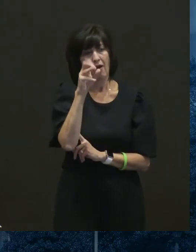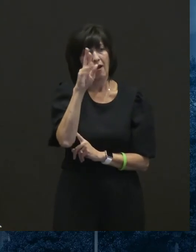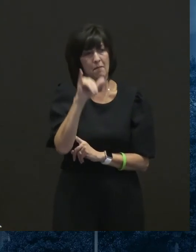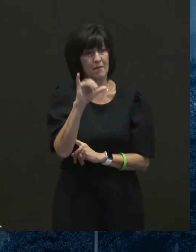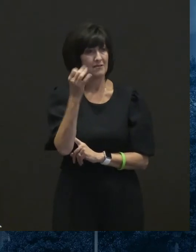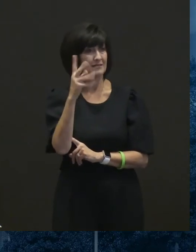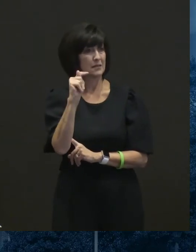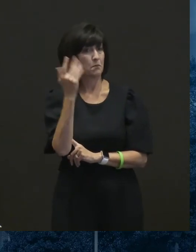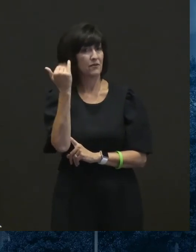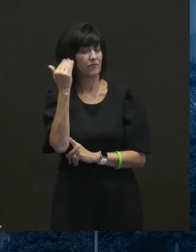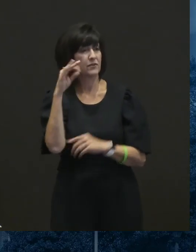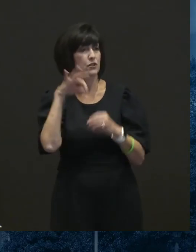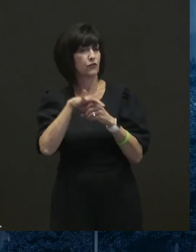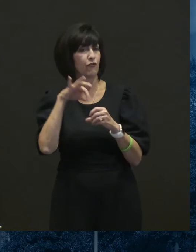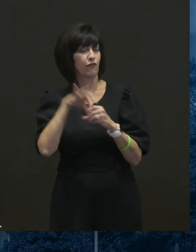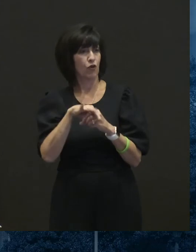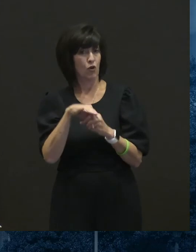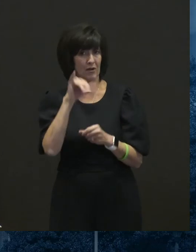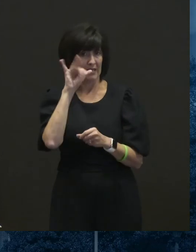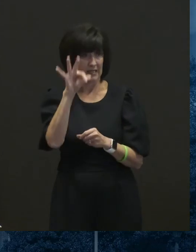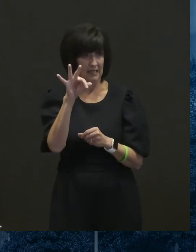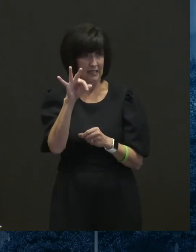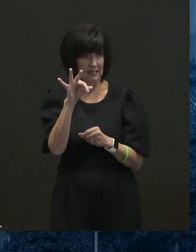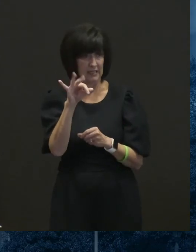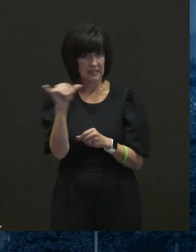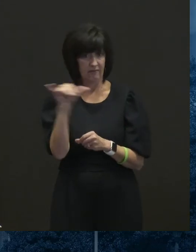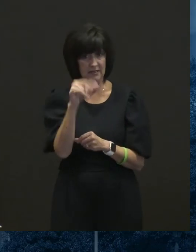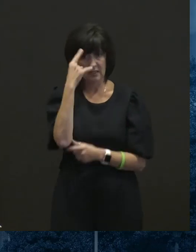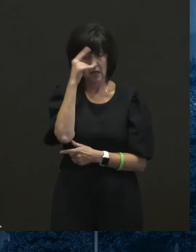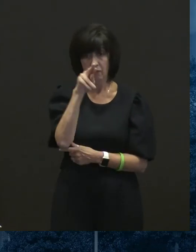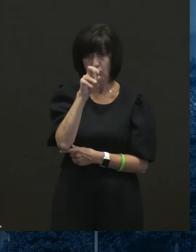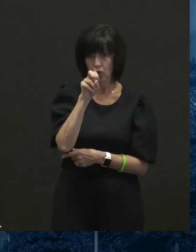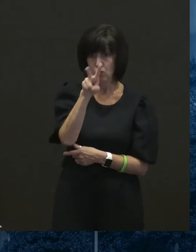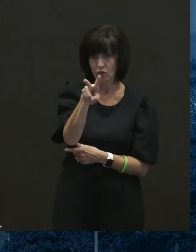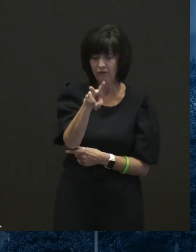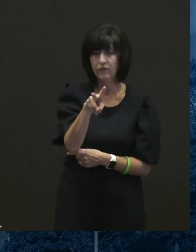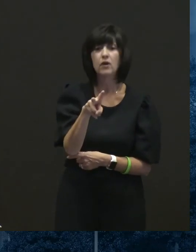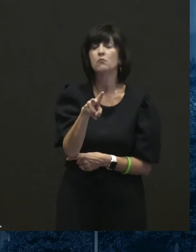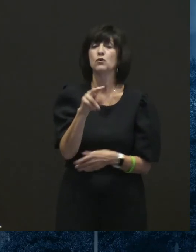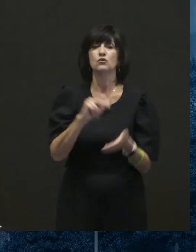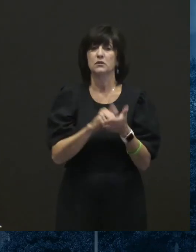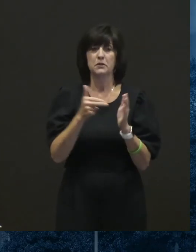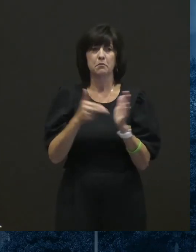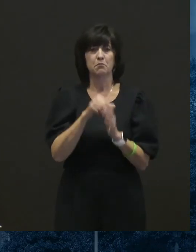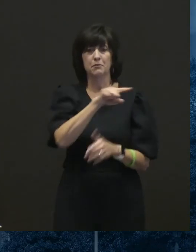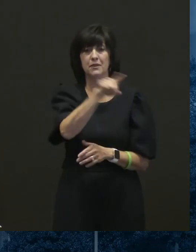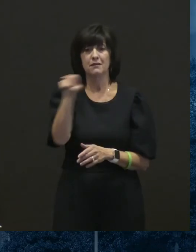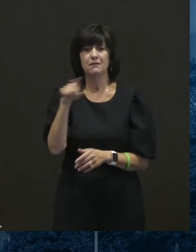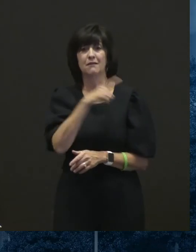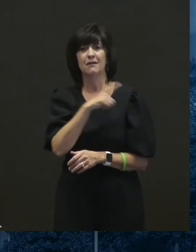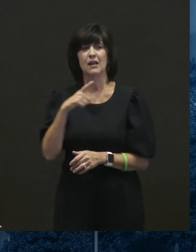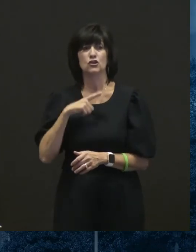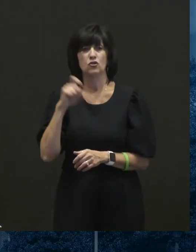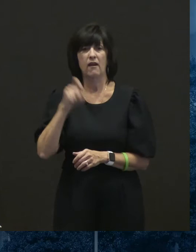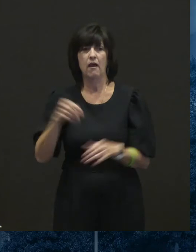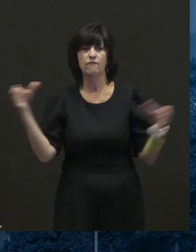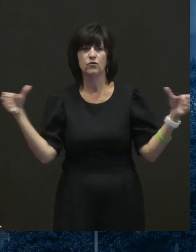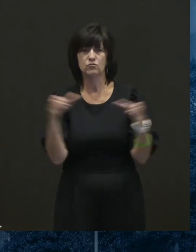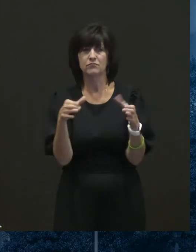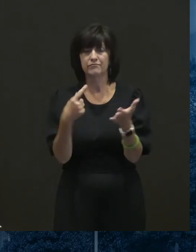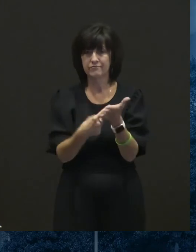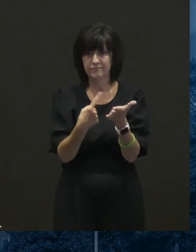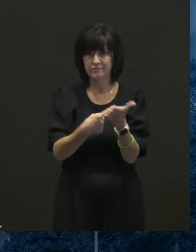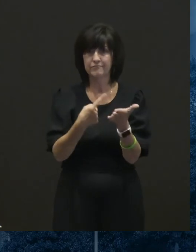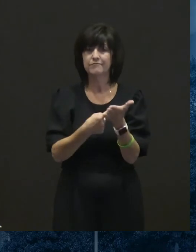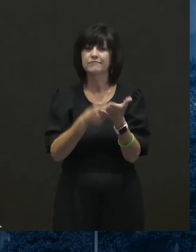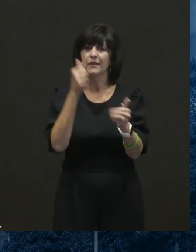the legislature would have to come back in and pass that legislation. I think they should. I would